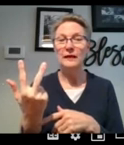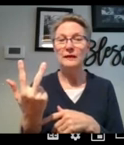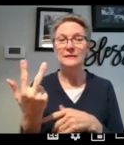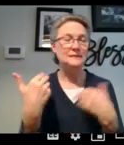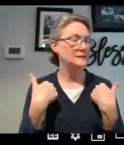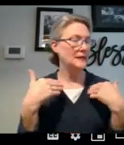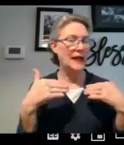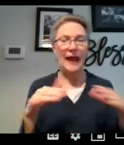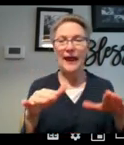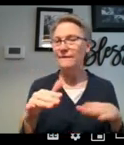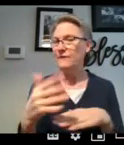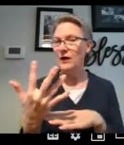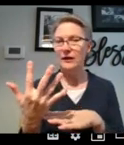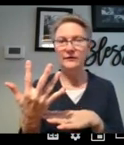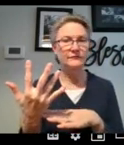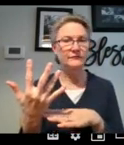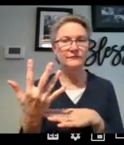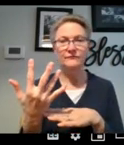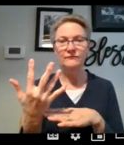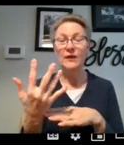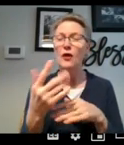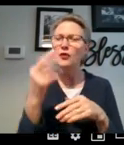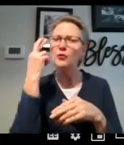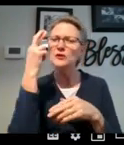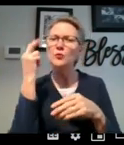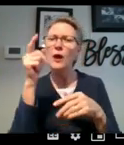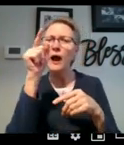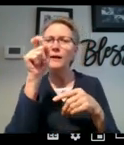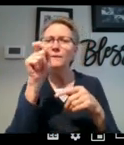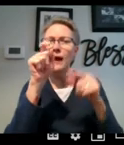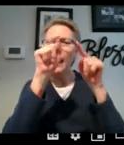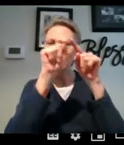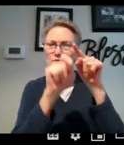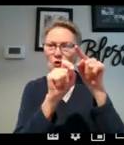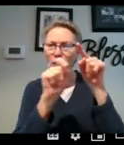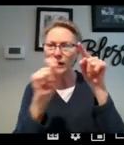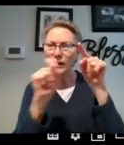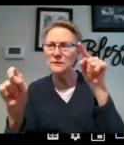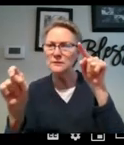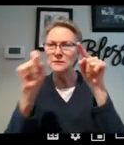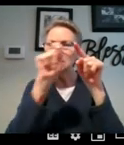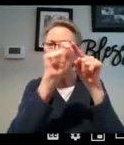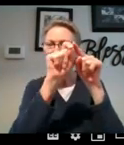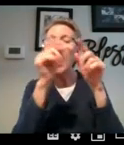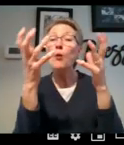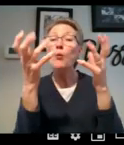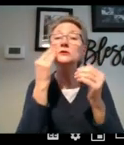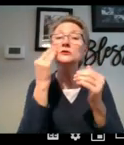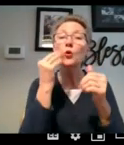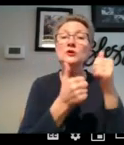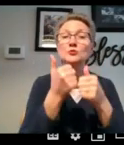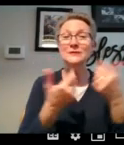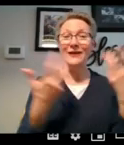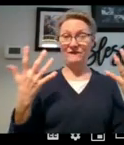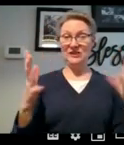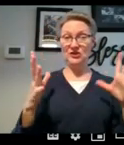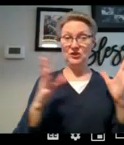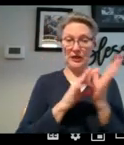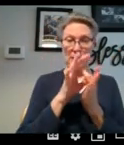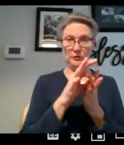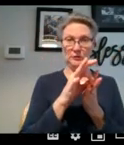does not. The reason why I'm outlining it too, boys and girls, is because I want to know which ones I've already